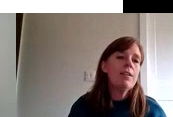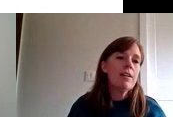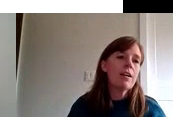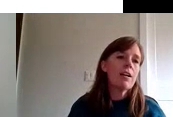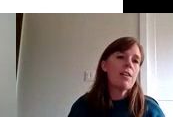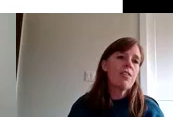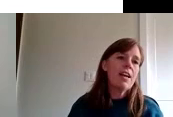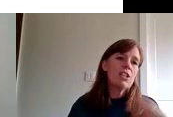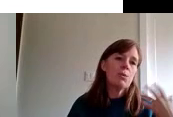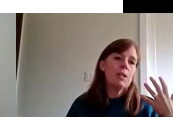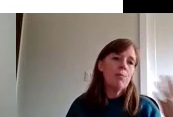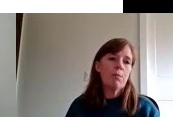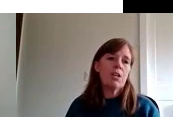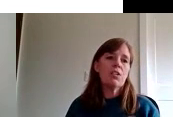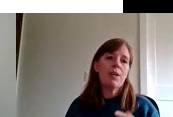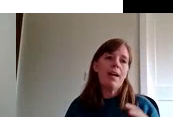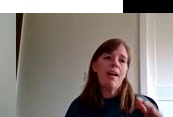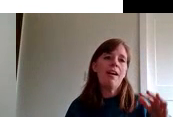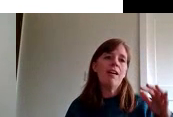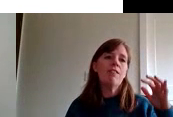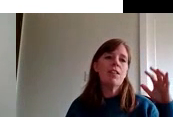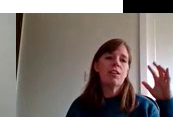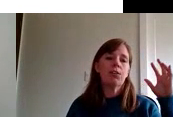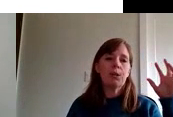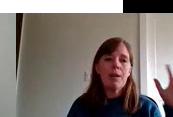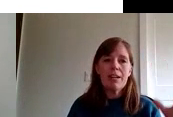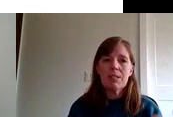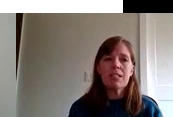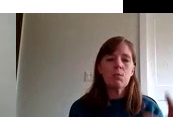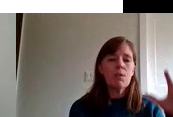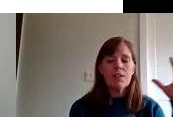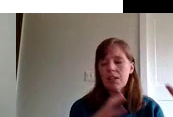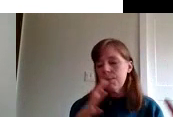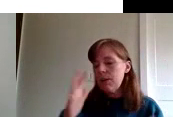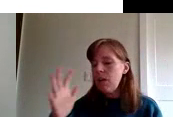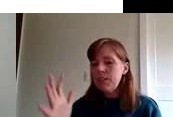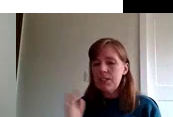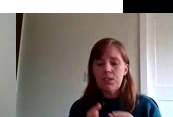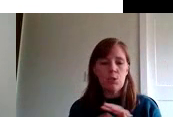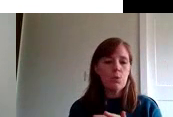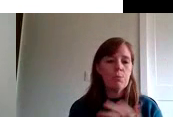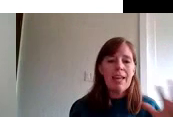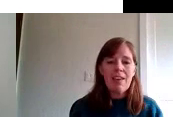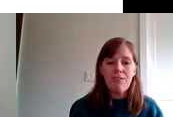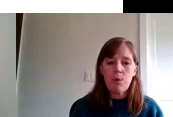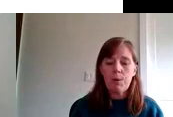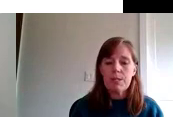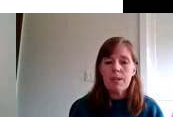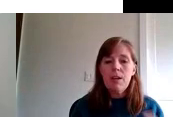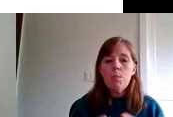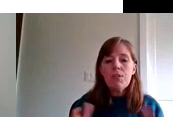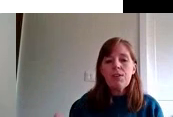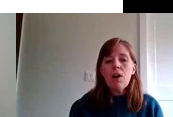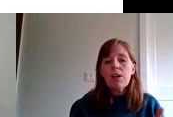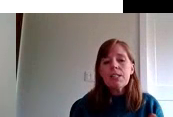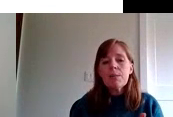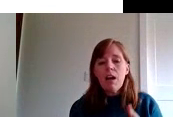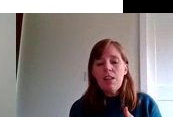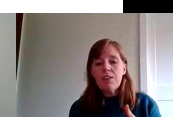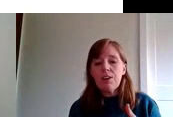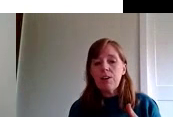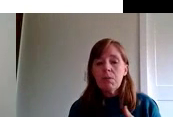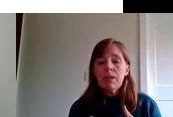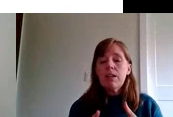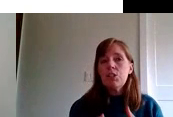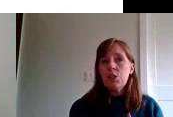So, and that's really important because we have the learning management system. We've talked about all these different tools and platforms, but there are